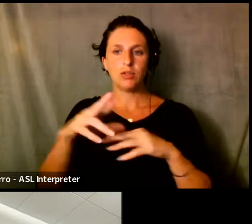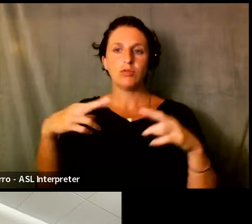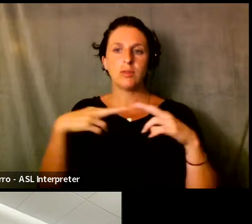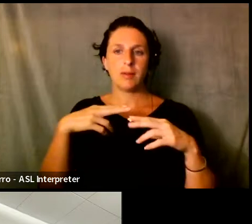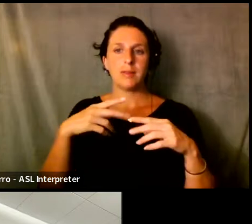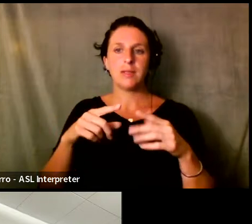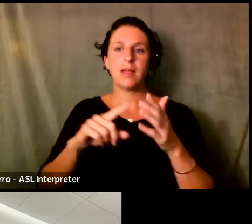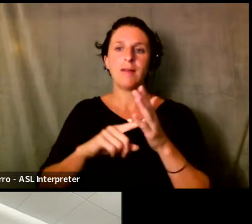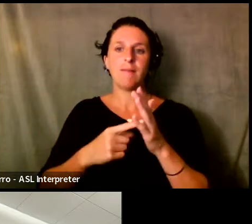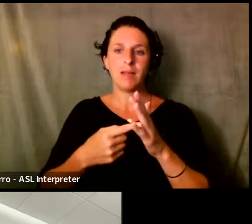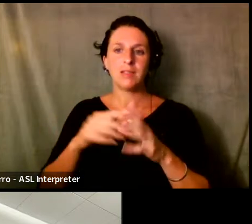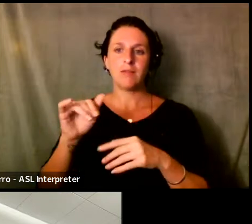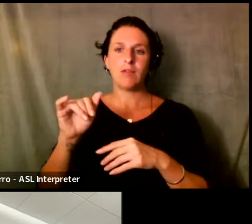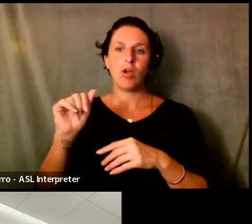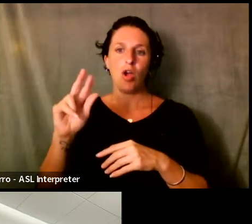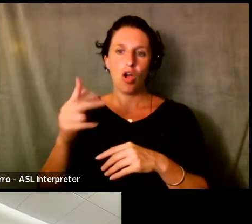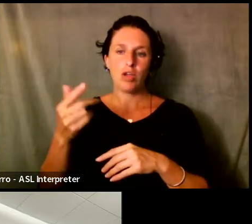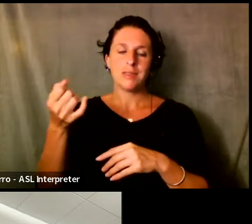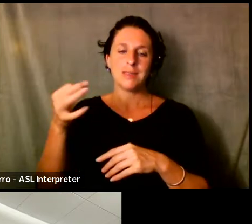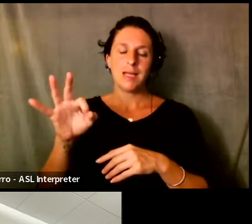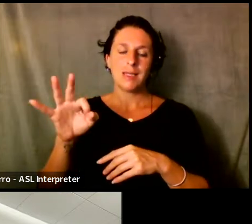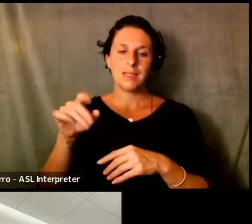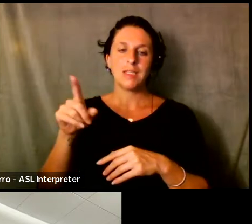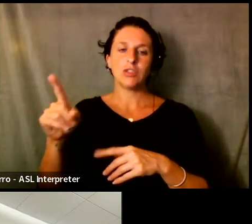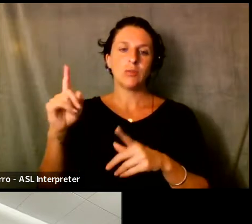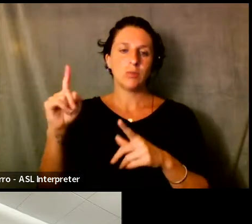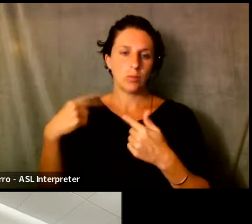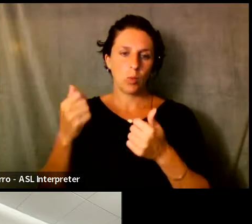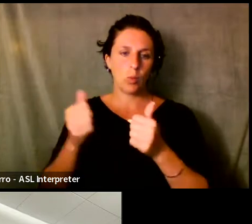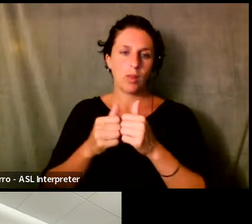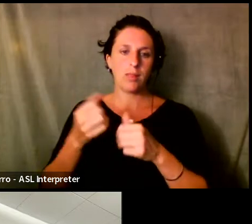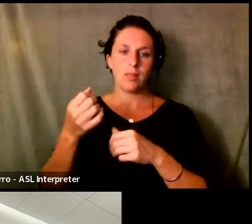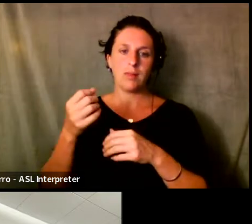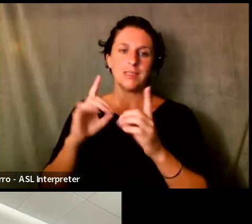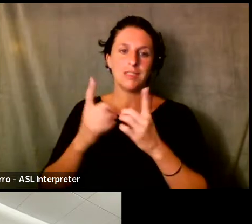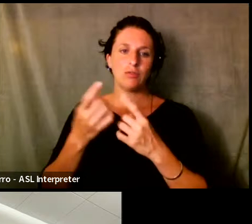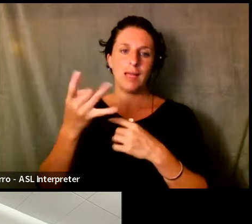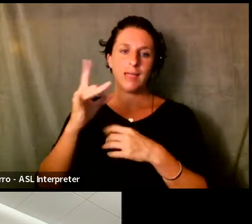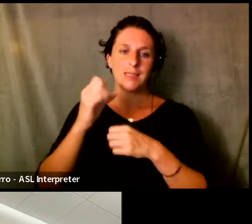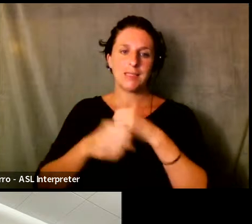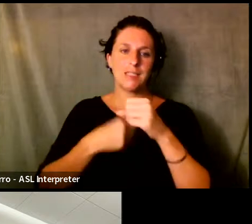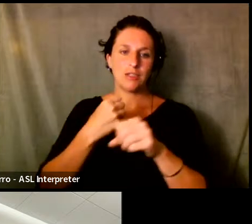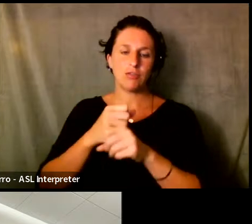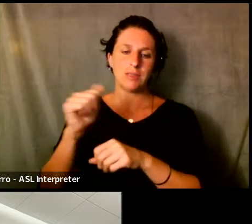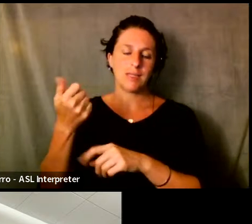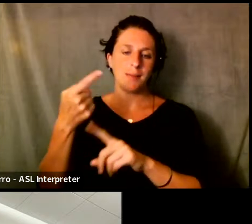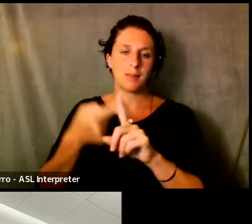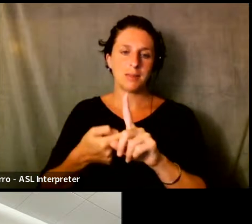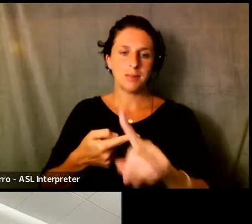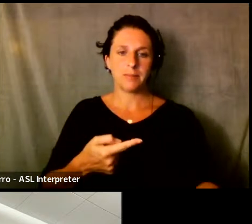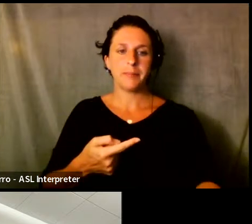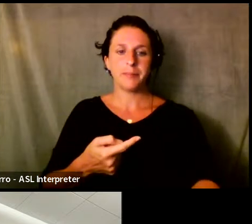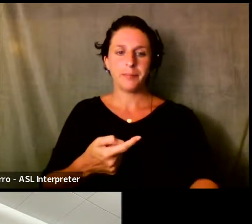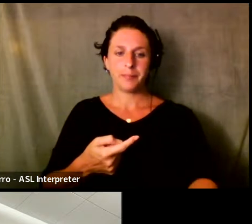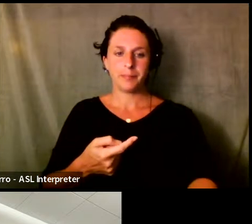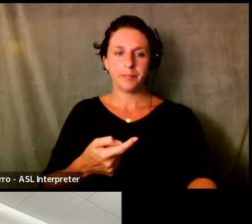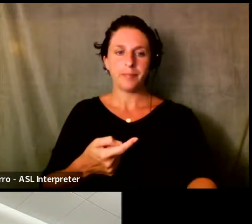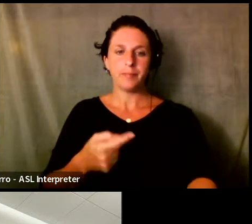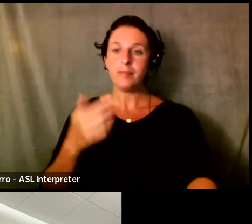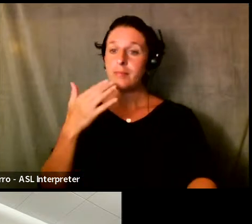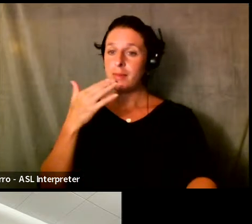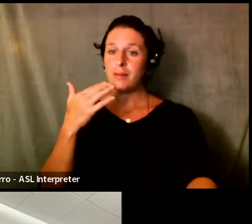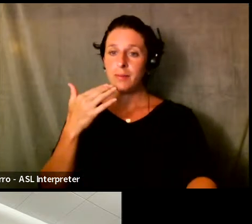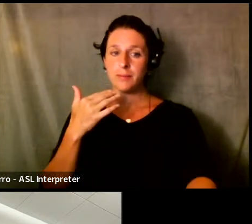effective on August 19th, and she's been with the district for 18 years and 10 months. Thank